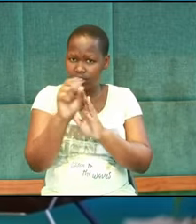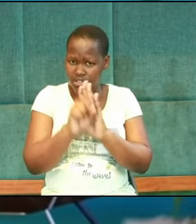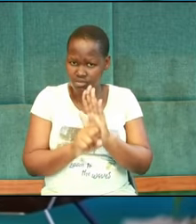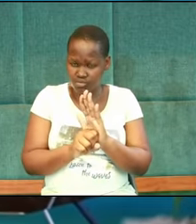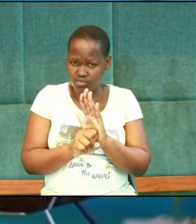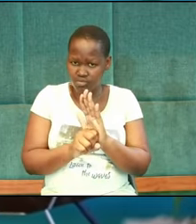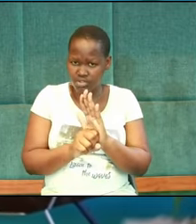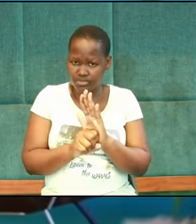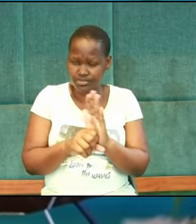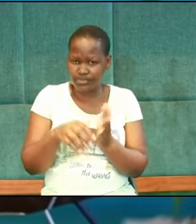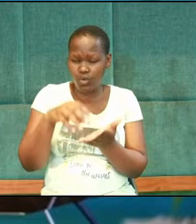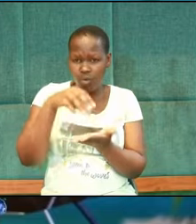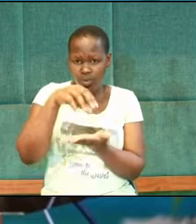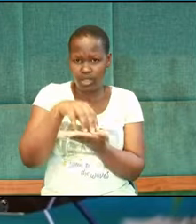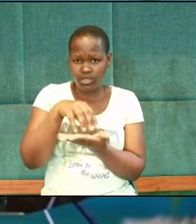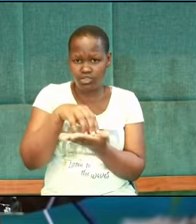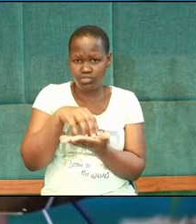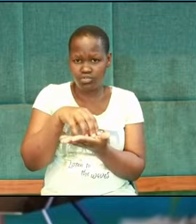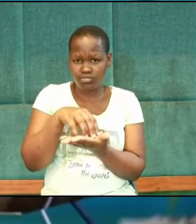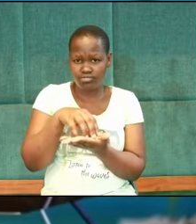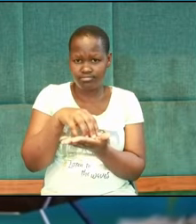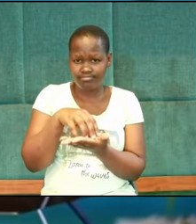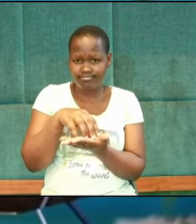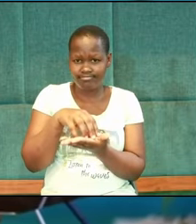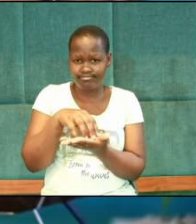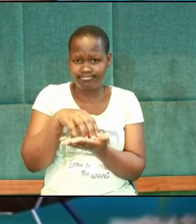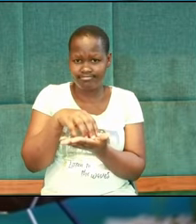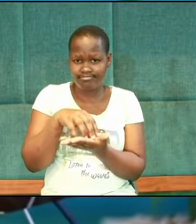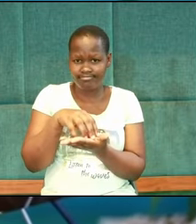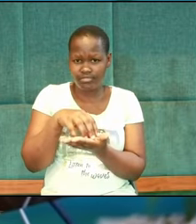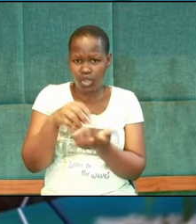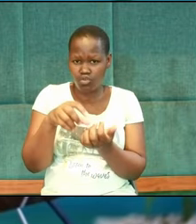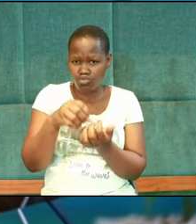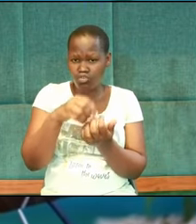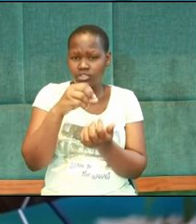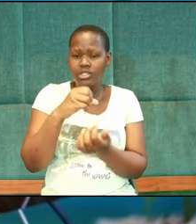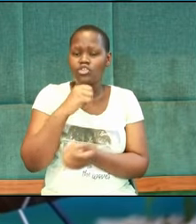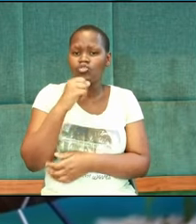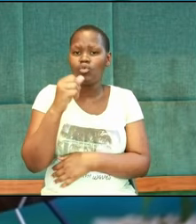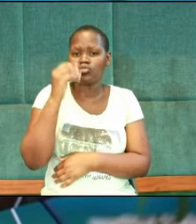occasion. But a deliberate choice not to know.